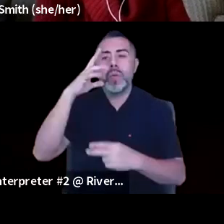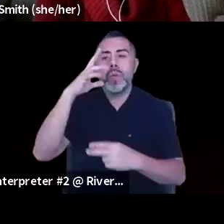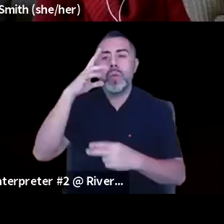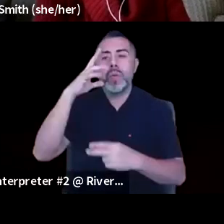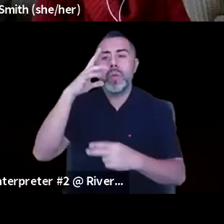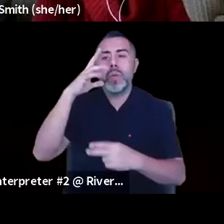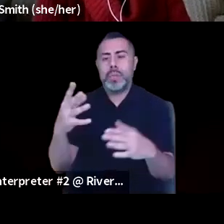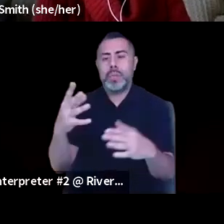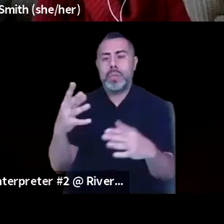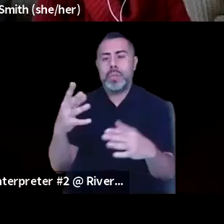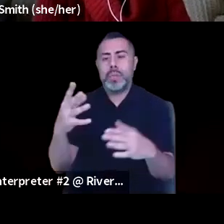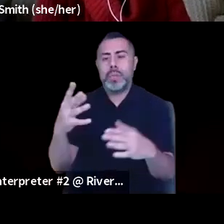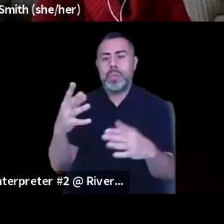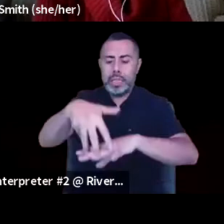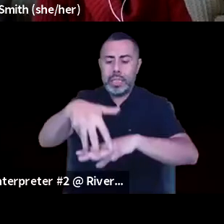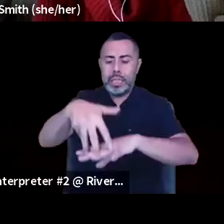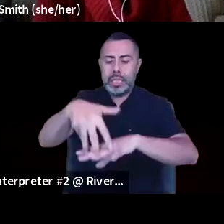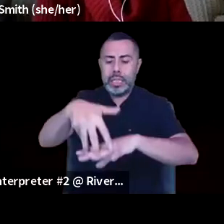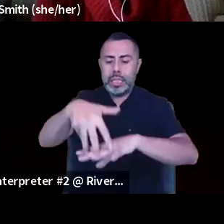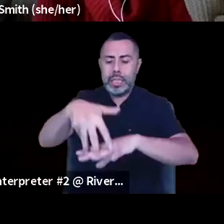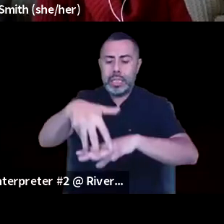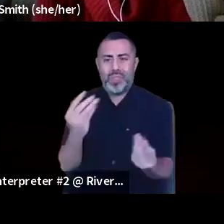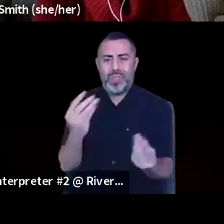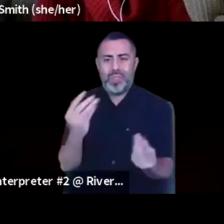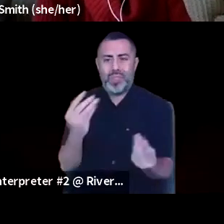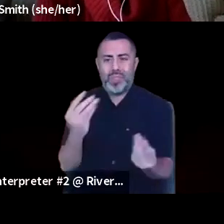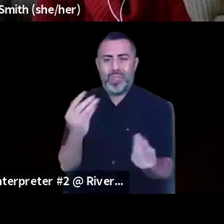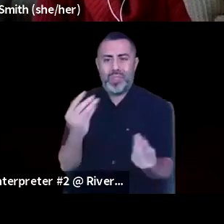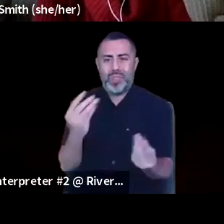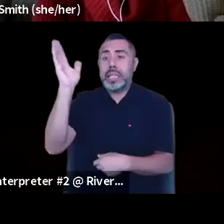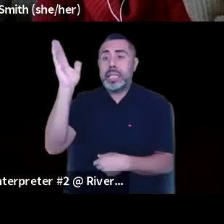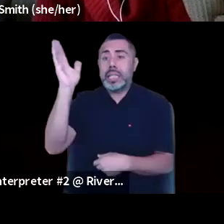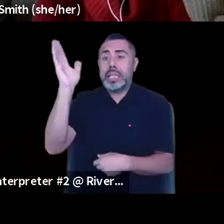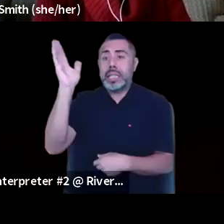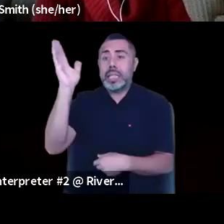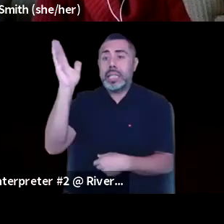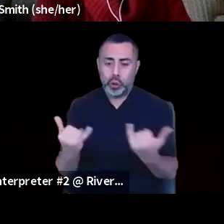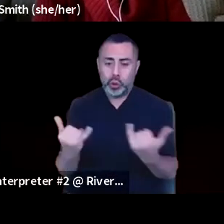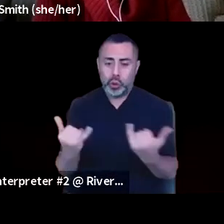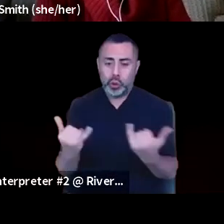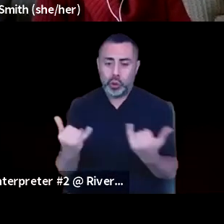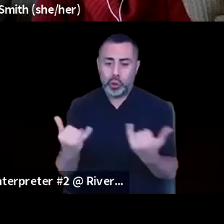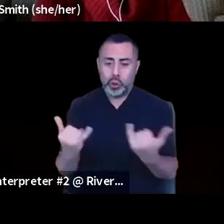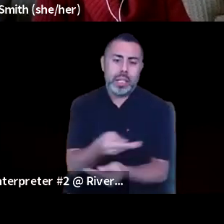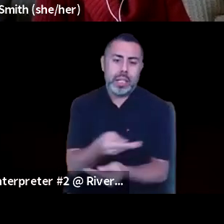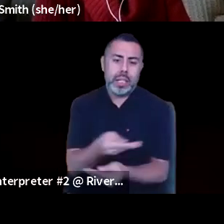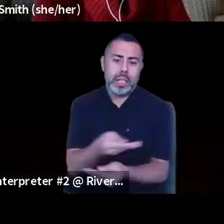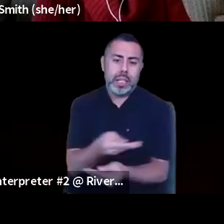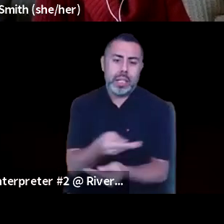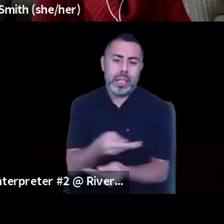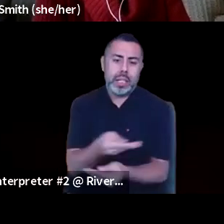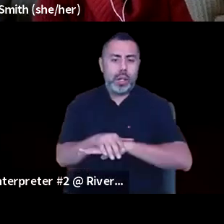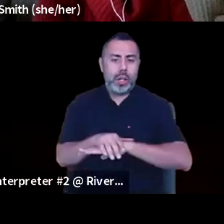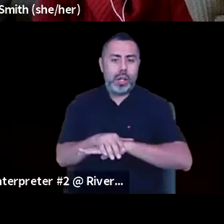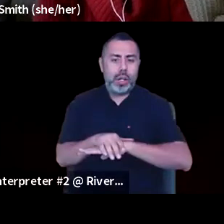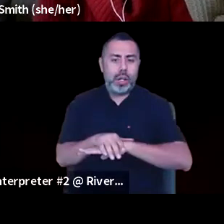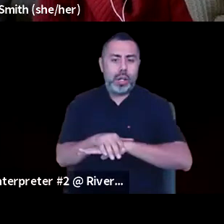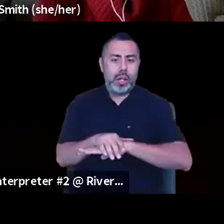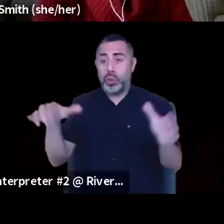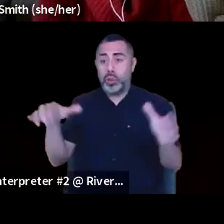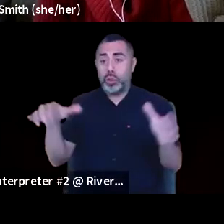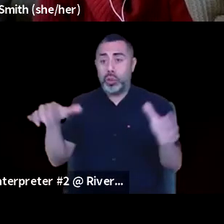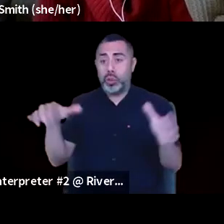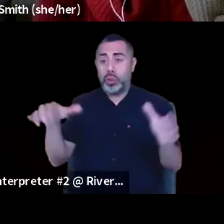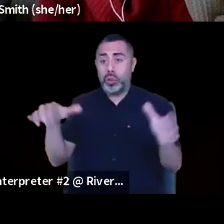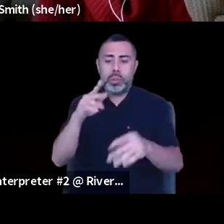and our speaker today is gathered on. We do this practice as a way of acknowledging the people who were present on Turtle Island as